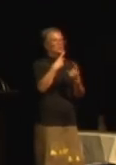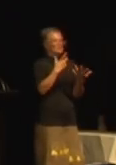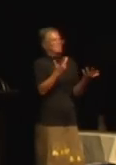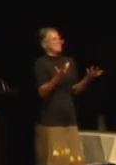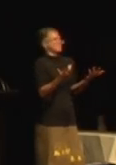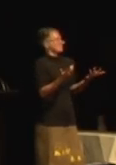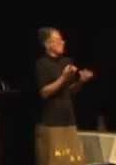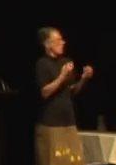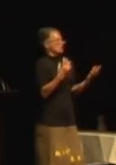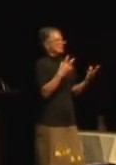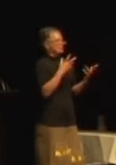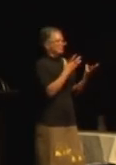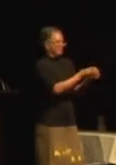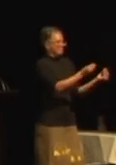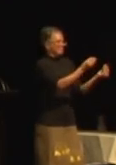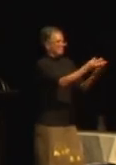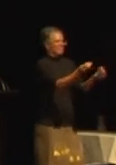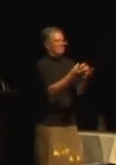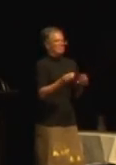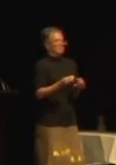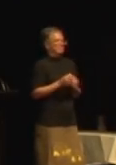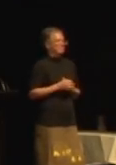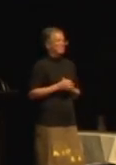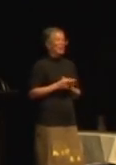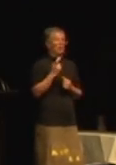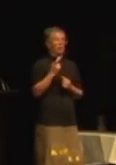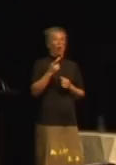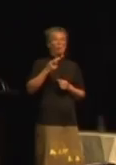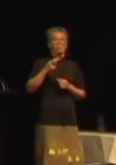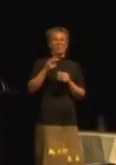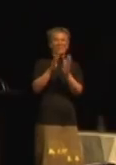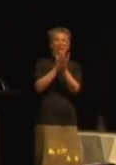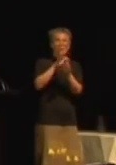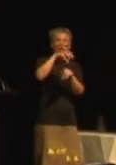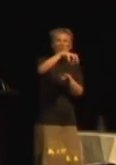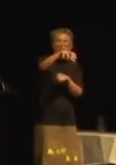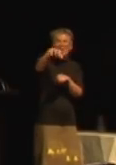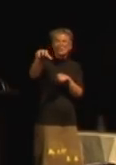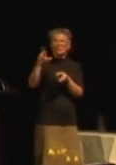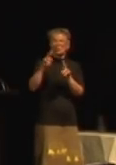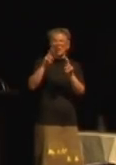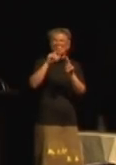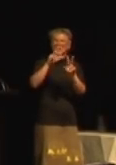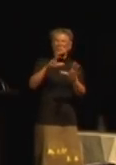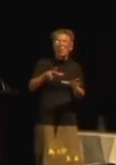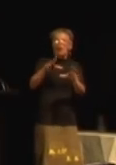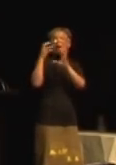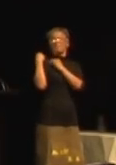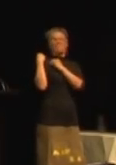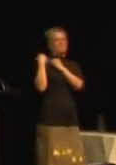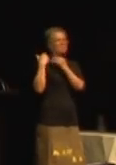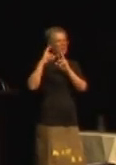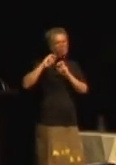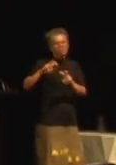that we care about, and I hope that our library associations and researchers will take this on. We need to know